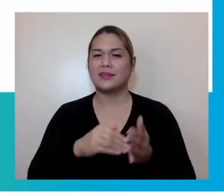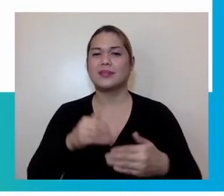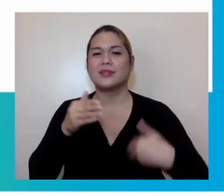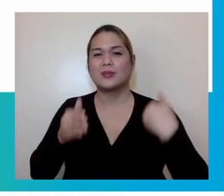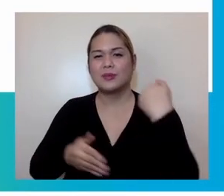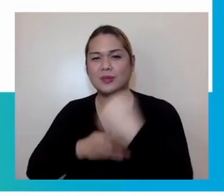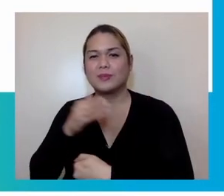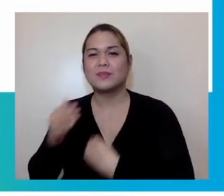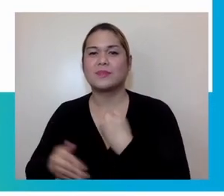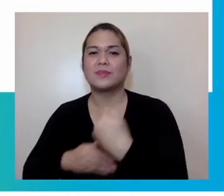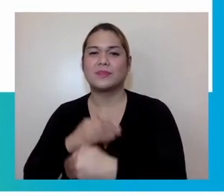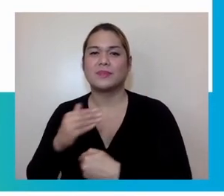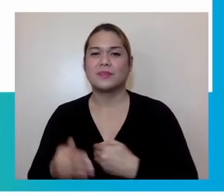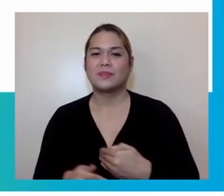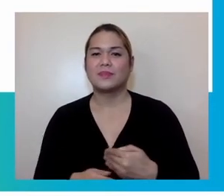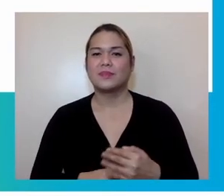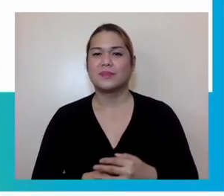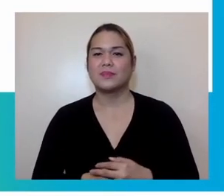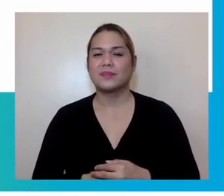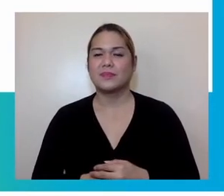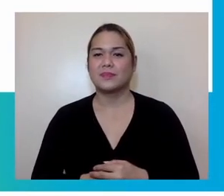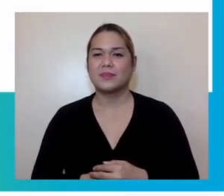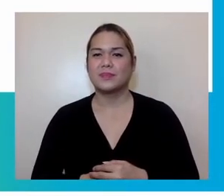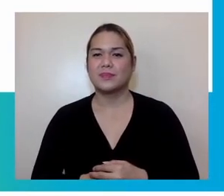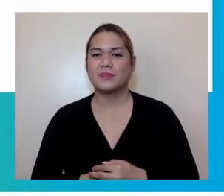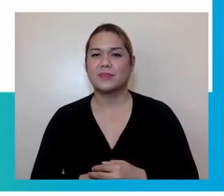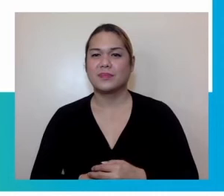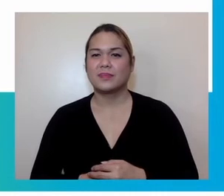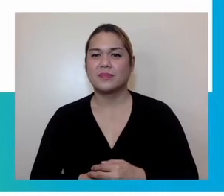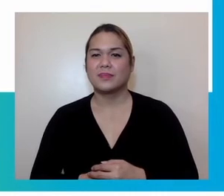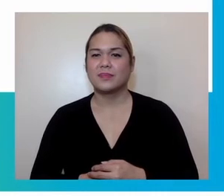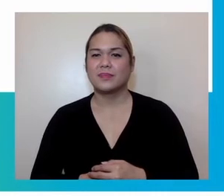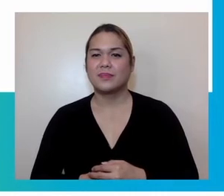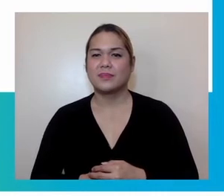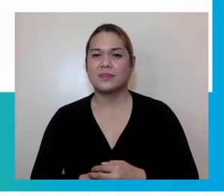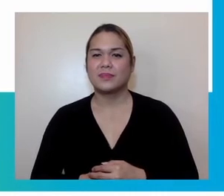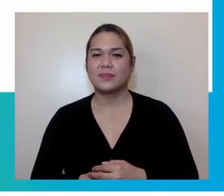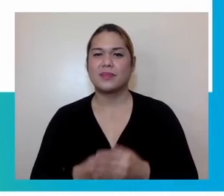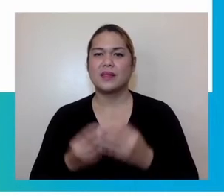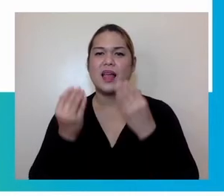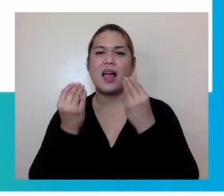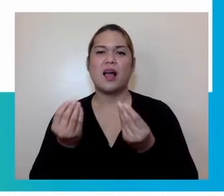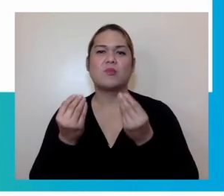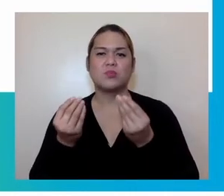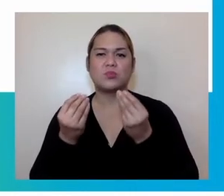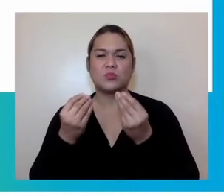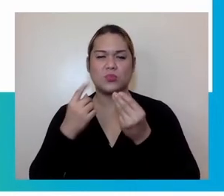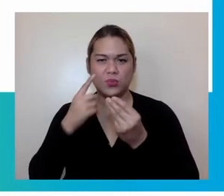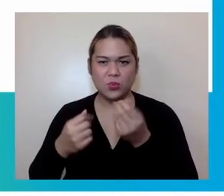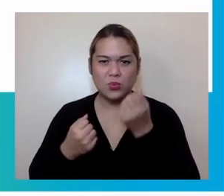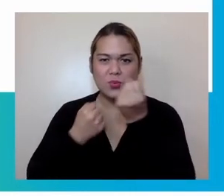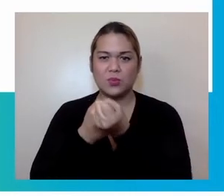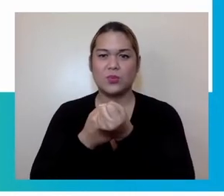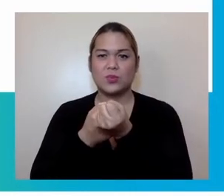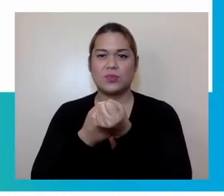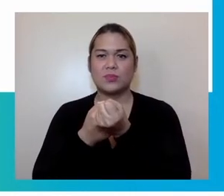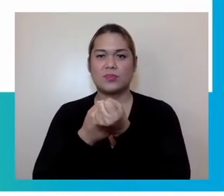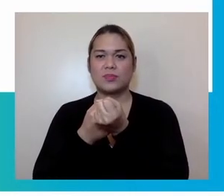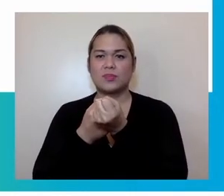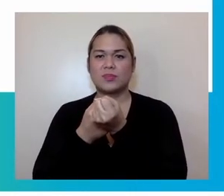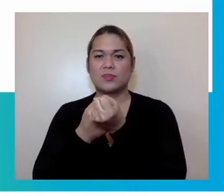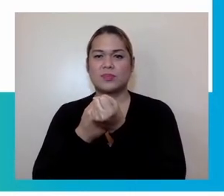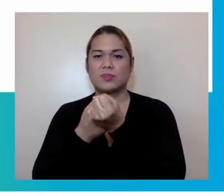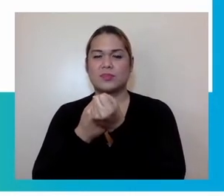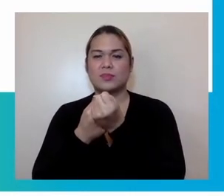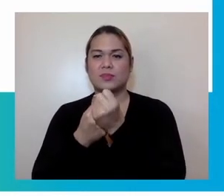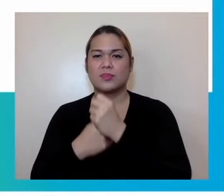plant's life, unquote. Funding WTE undermines national goals on waste prevention, reuse, and